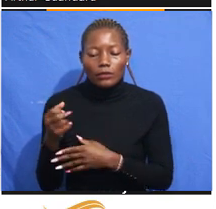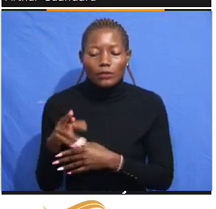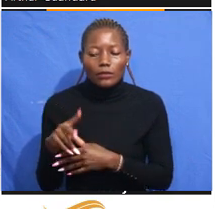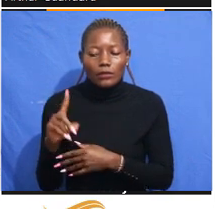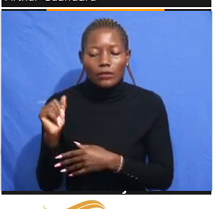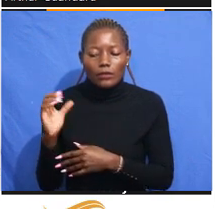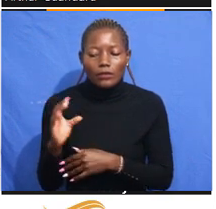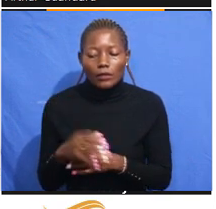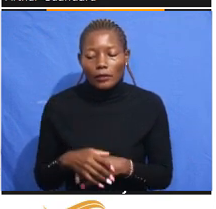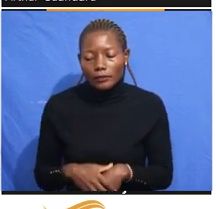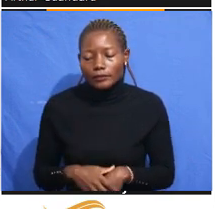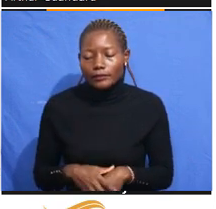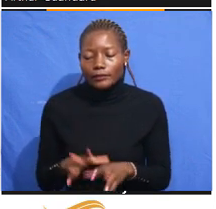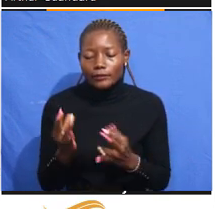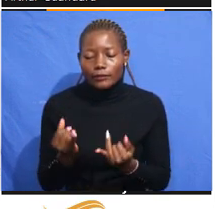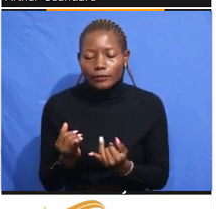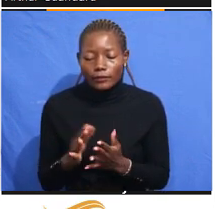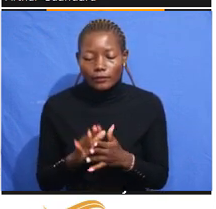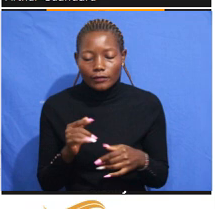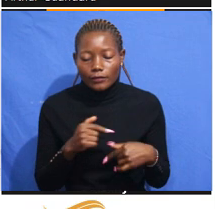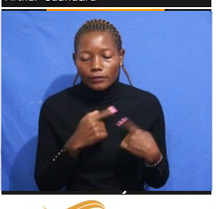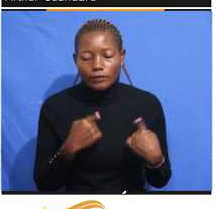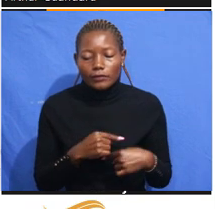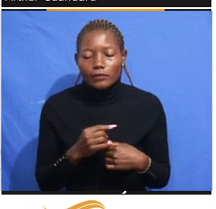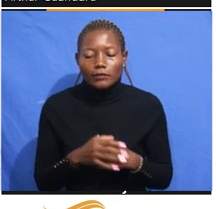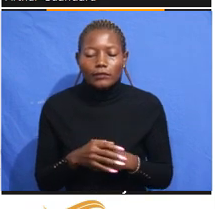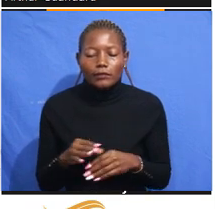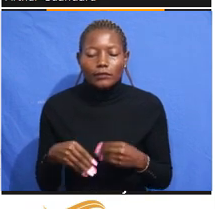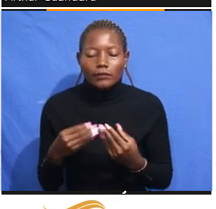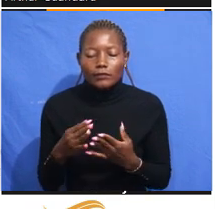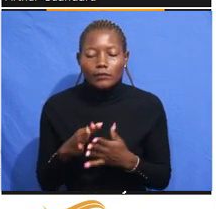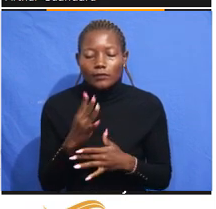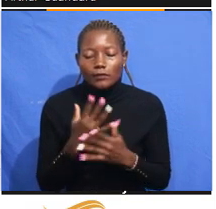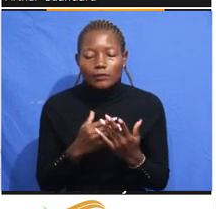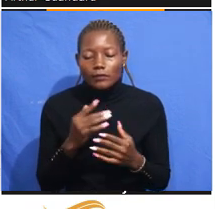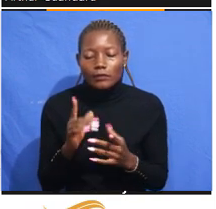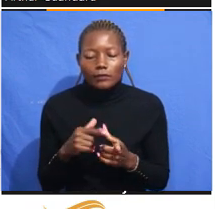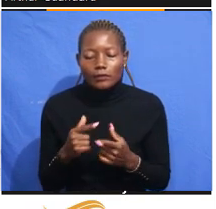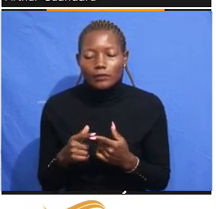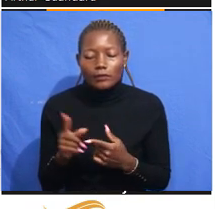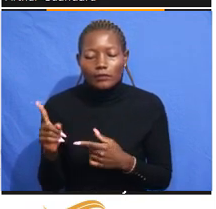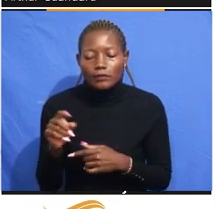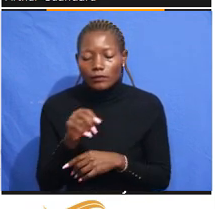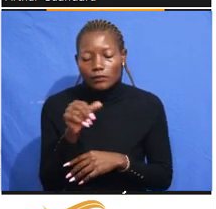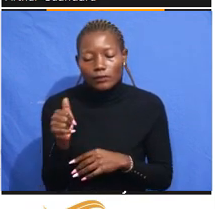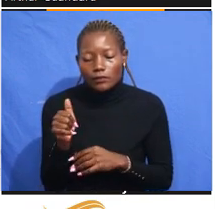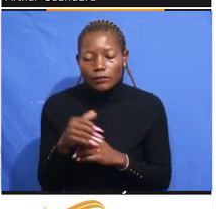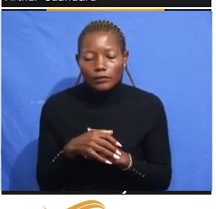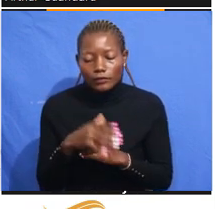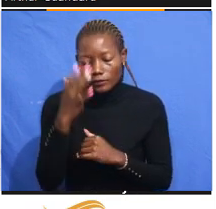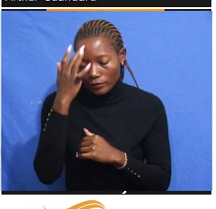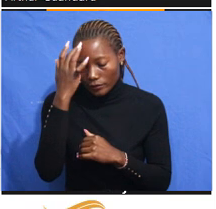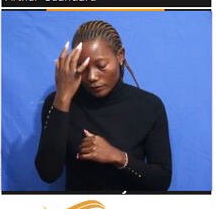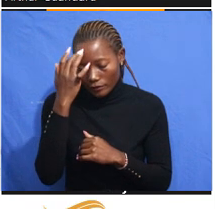the vascular system because the heart now pumps, and the vascular system is responsible for